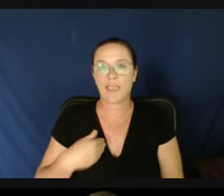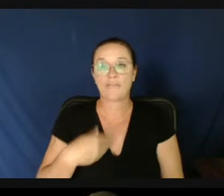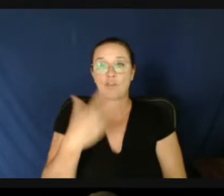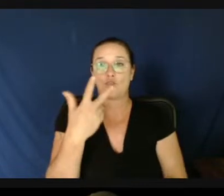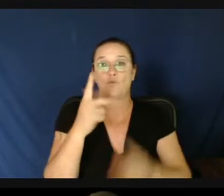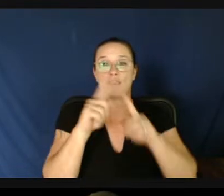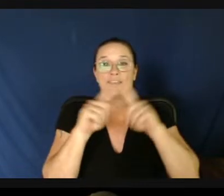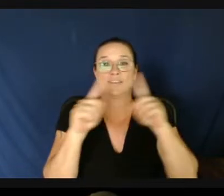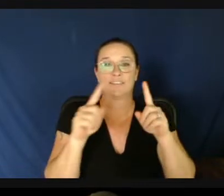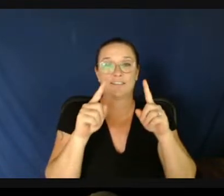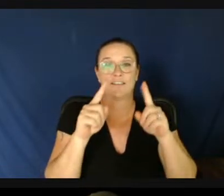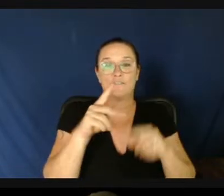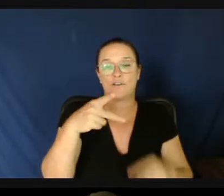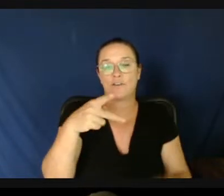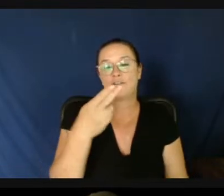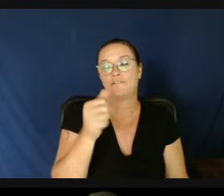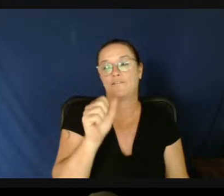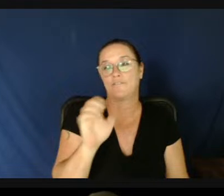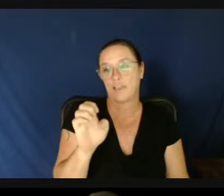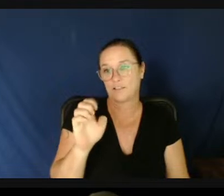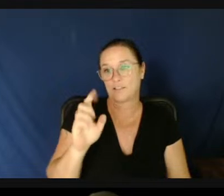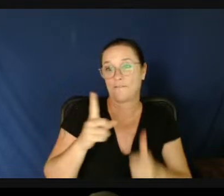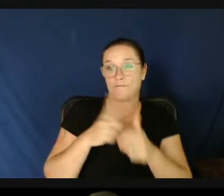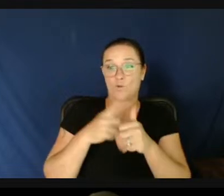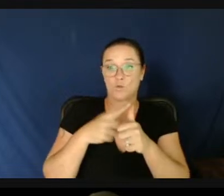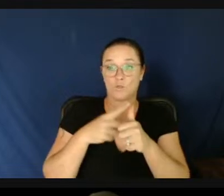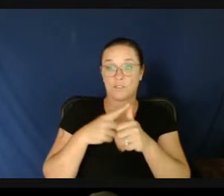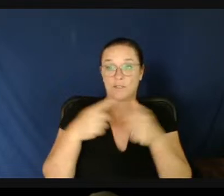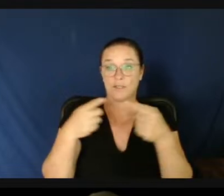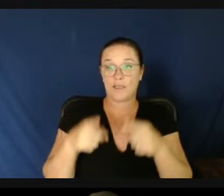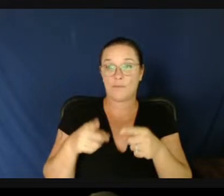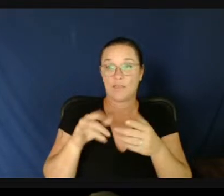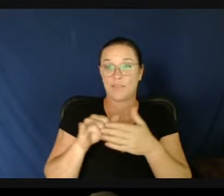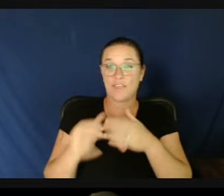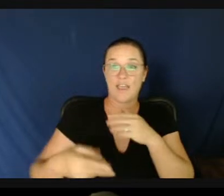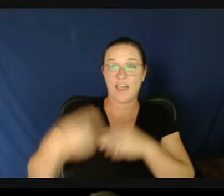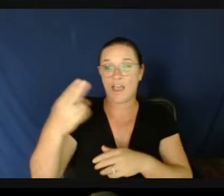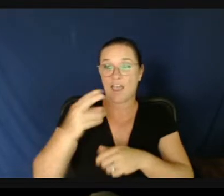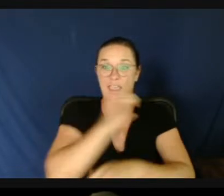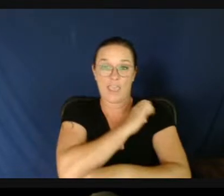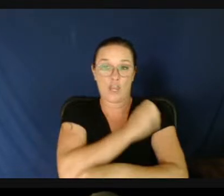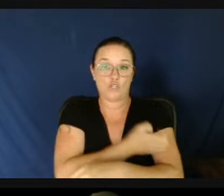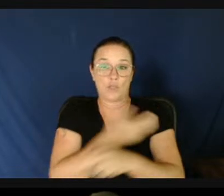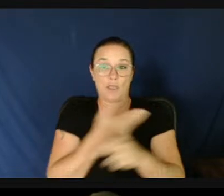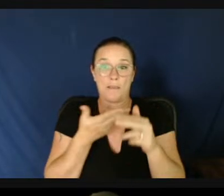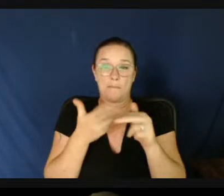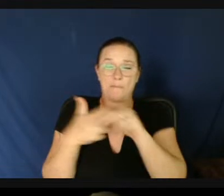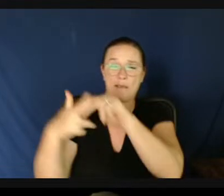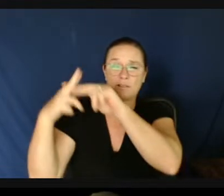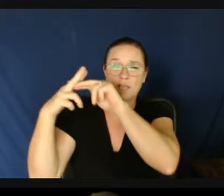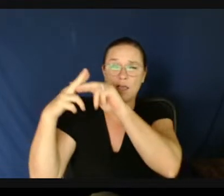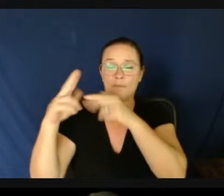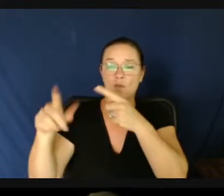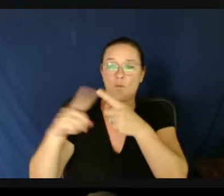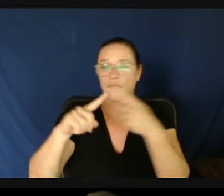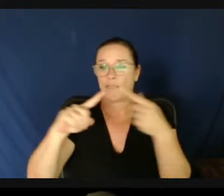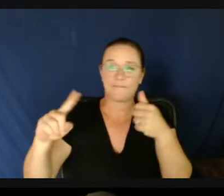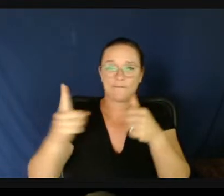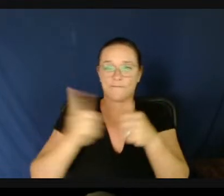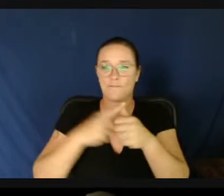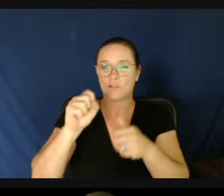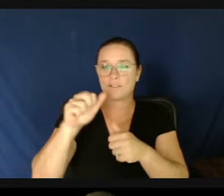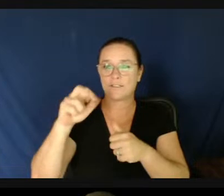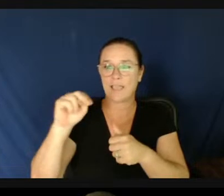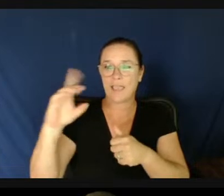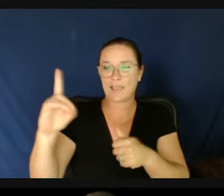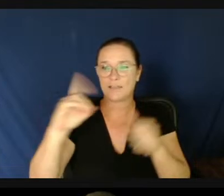phases embedded here along that beach. That first phase was that high energy buildup when that first batch of sand was getting washed in